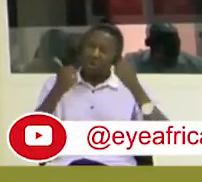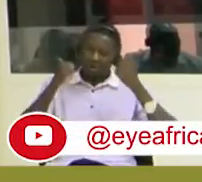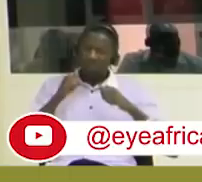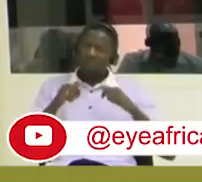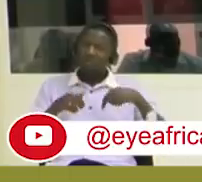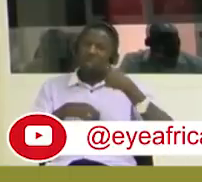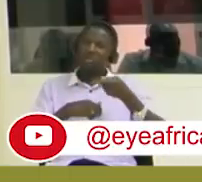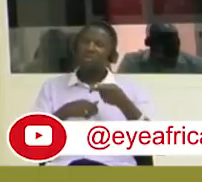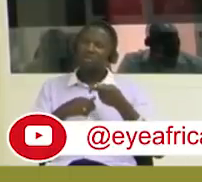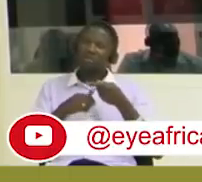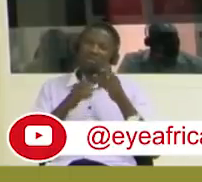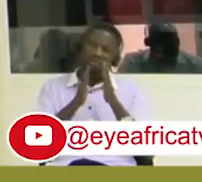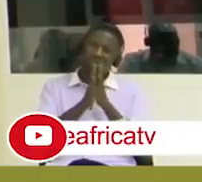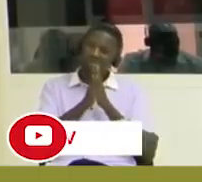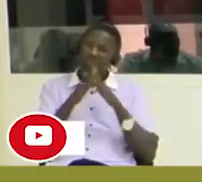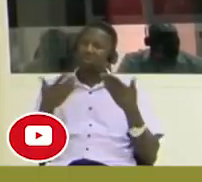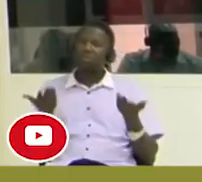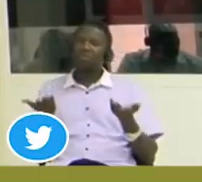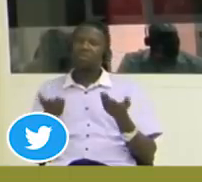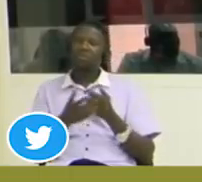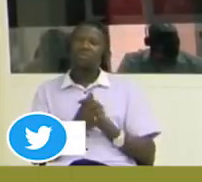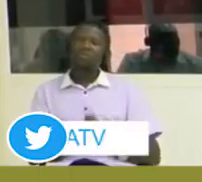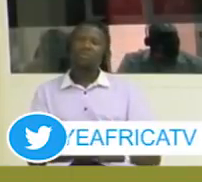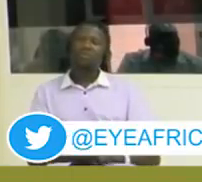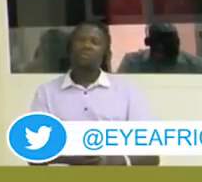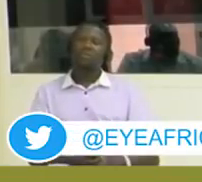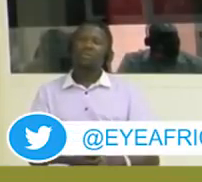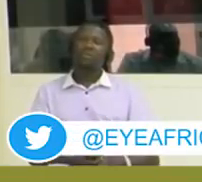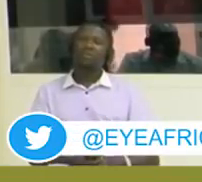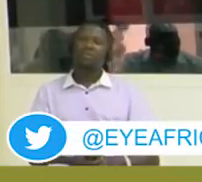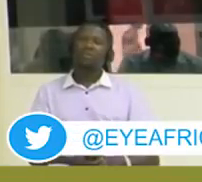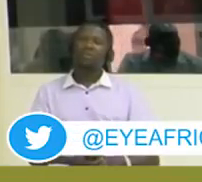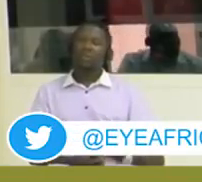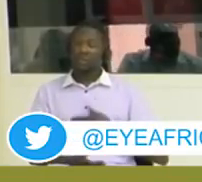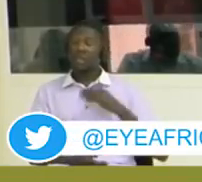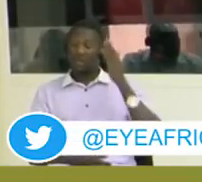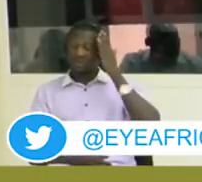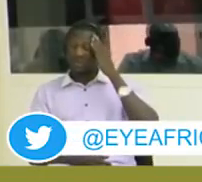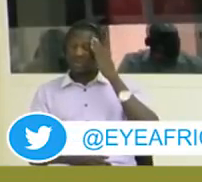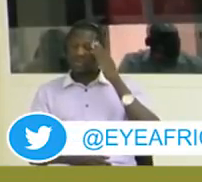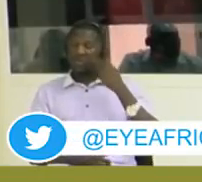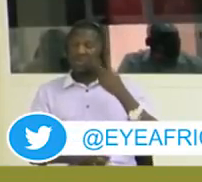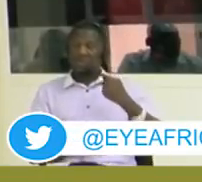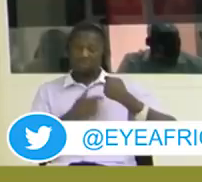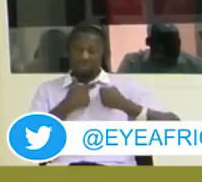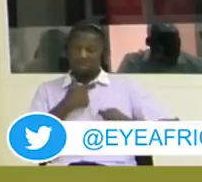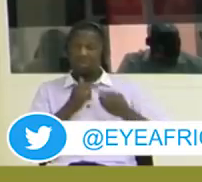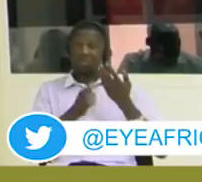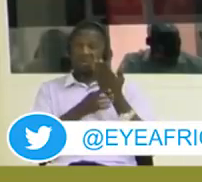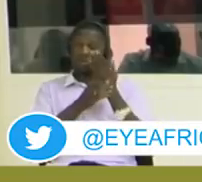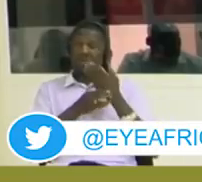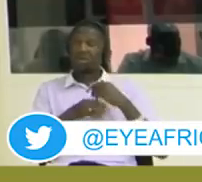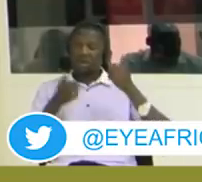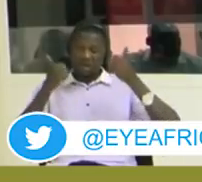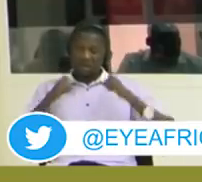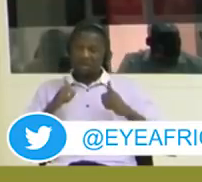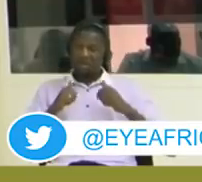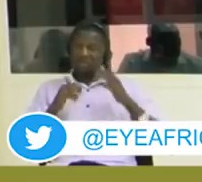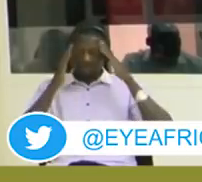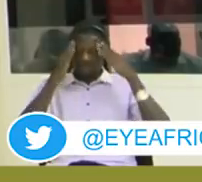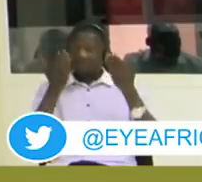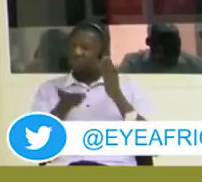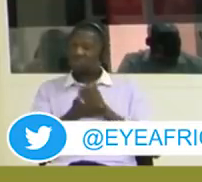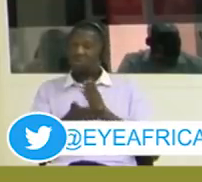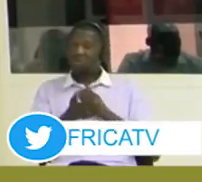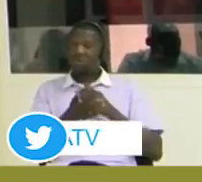I know there was a post-mortem that was conducted. I am not sure whether the body was